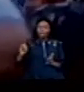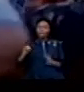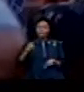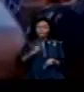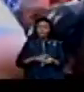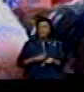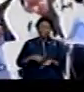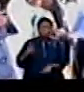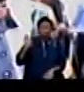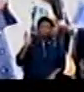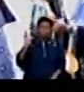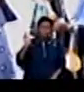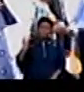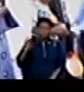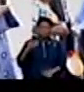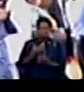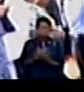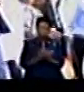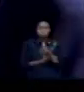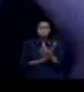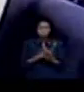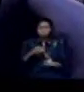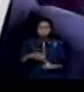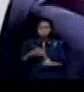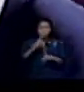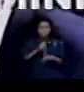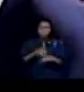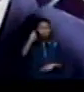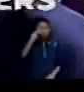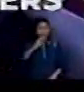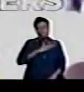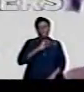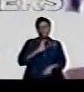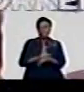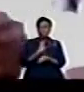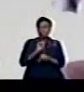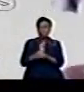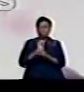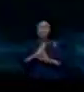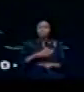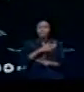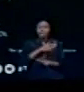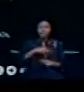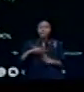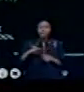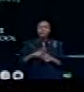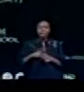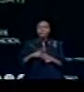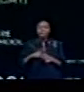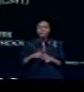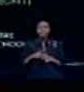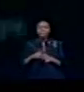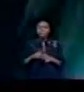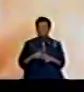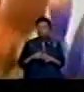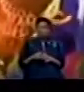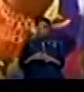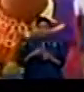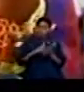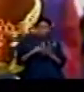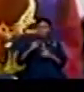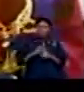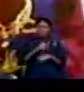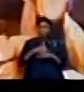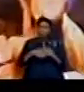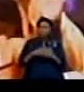a beam, and let us make us a place there and where we may dwell.